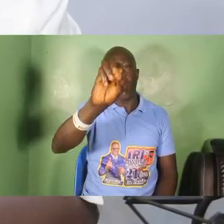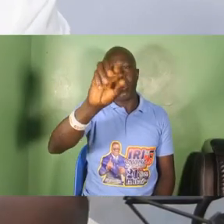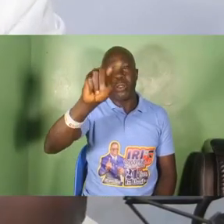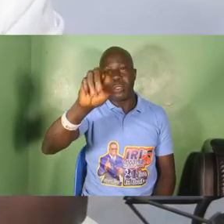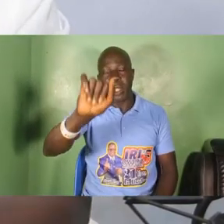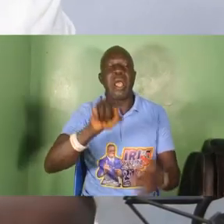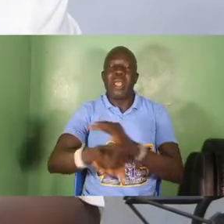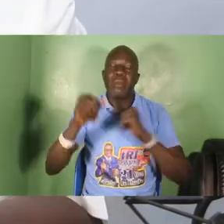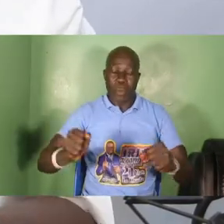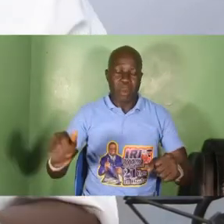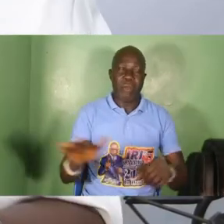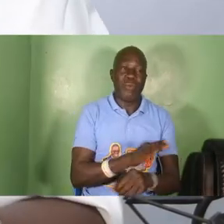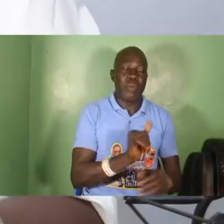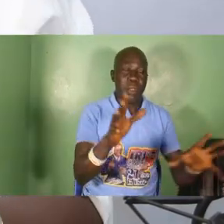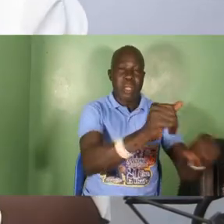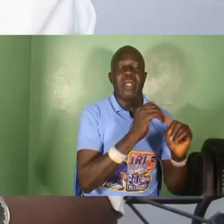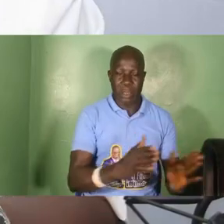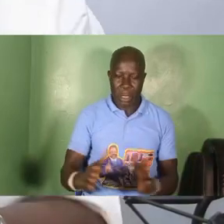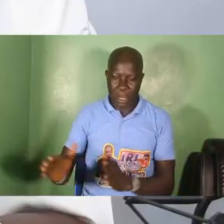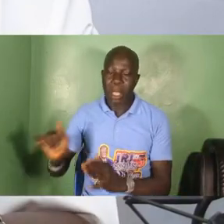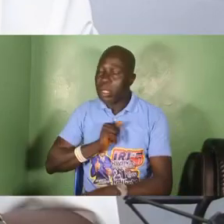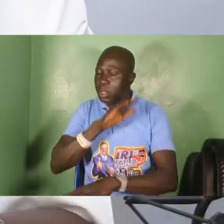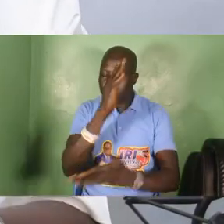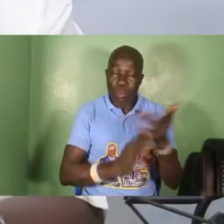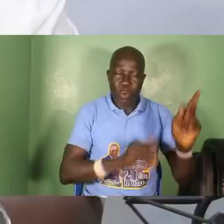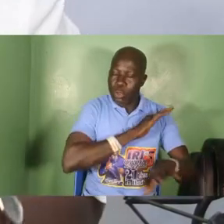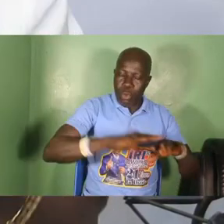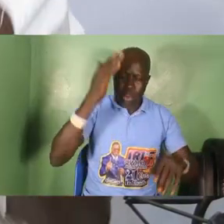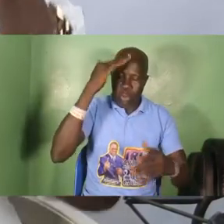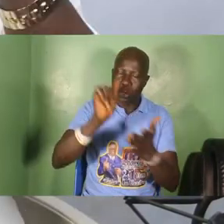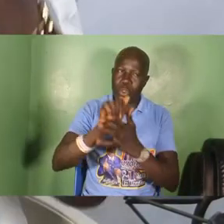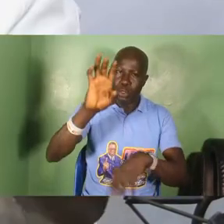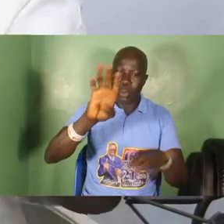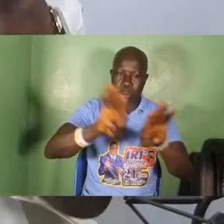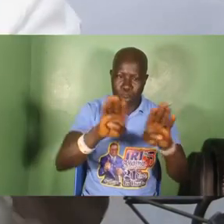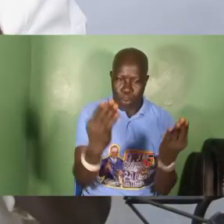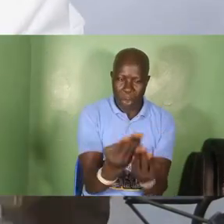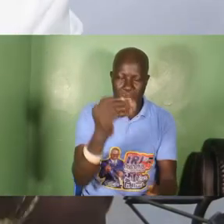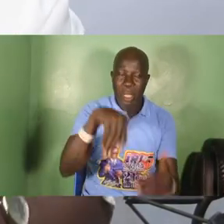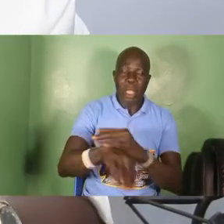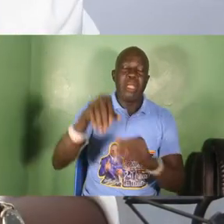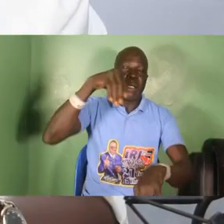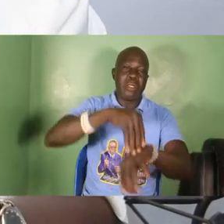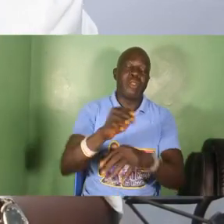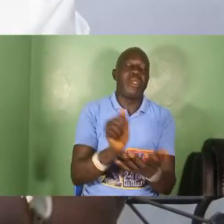ni agbara. They will be powerful. Mo la ko mo so pe won ti mo church wa to wa lo ta. They said they don't know our branch. Once to get Ojuore bus